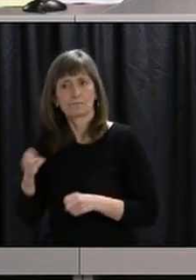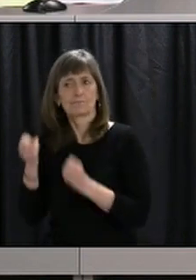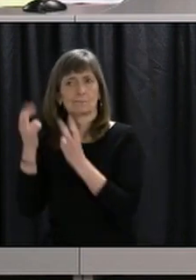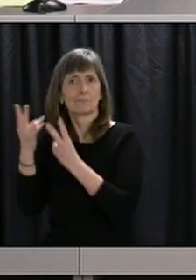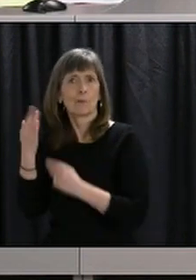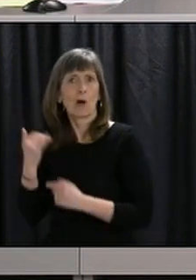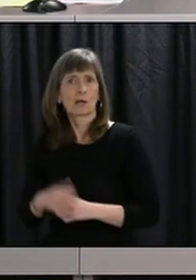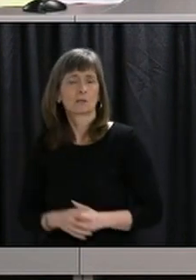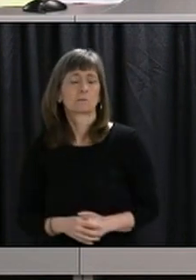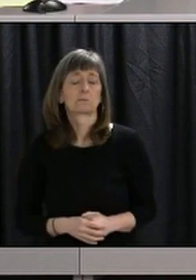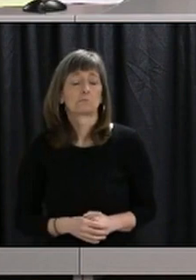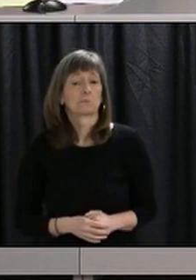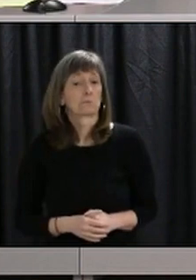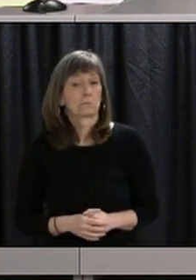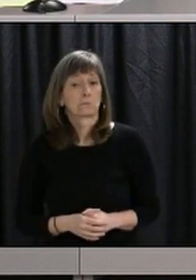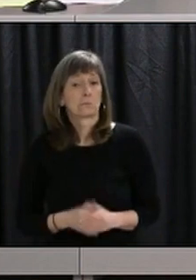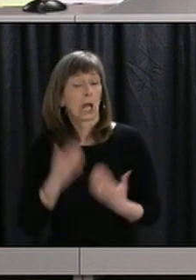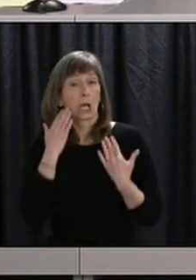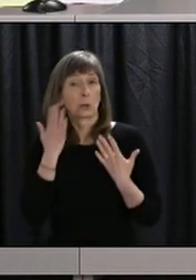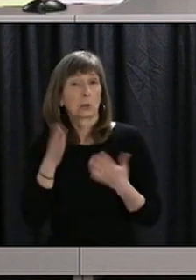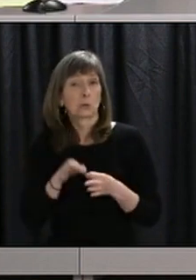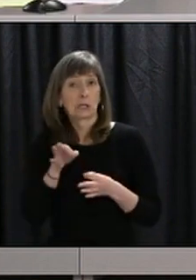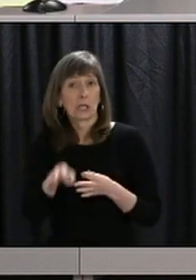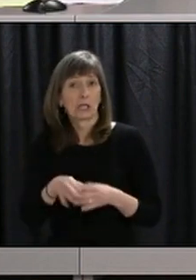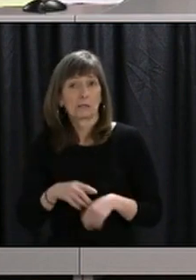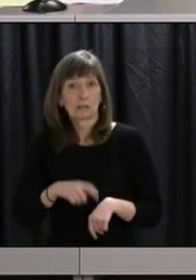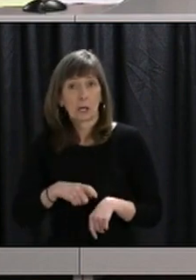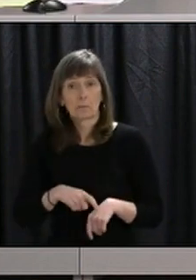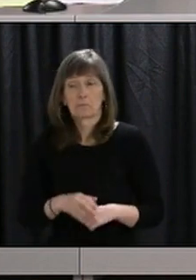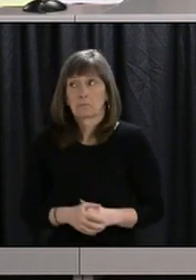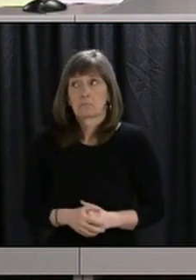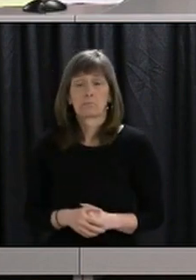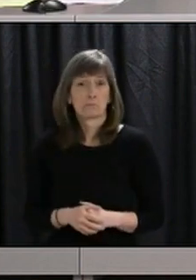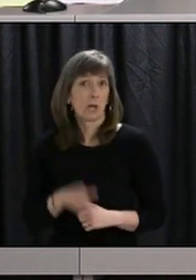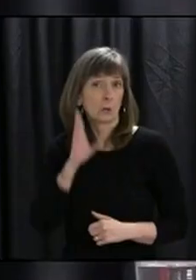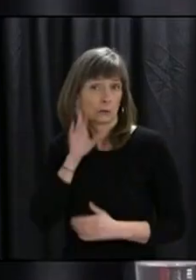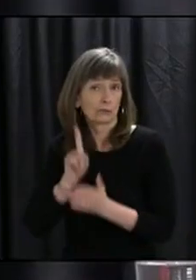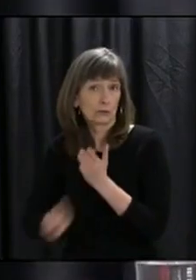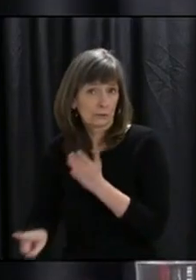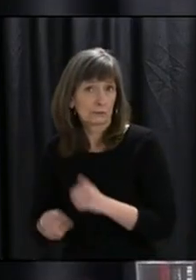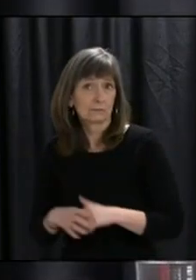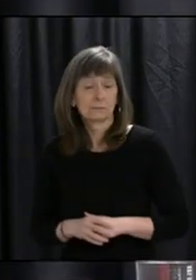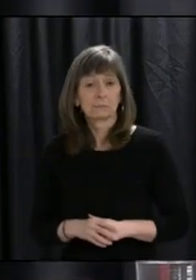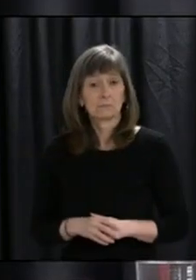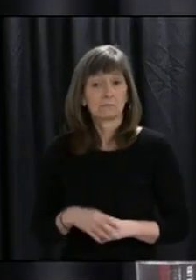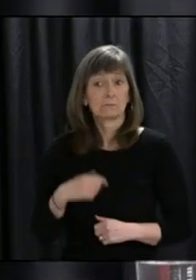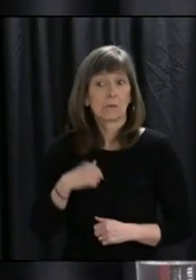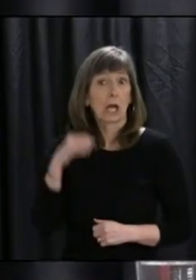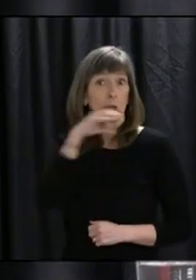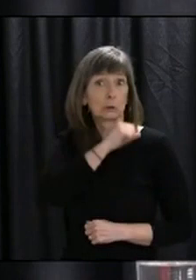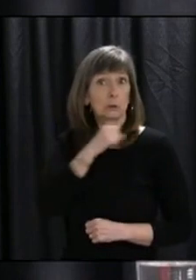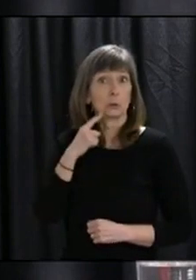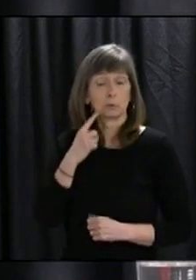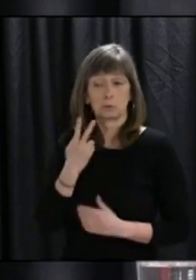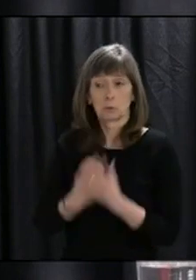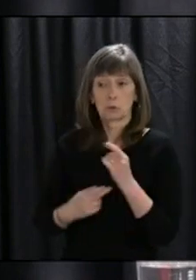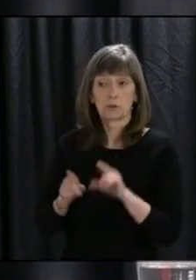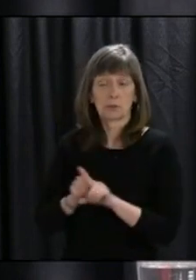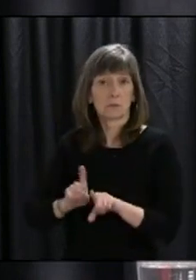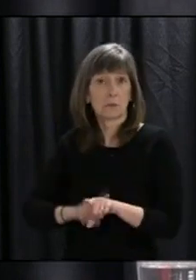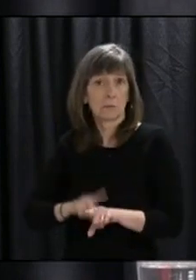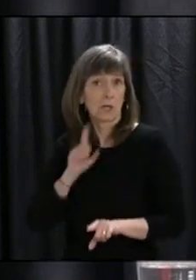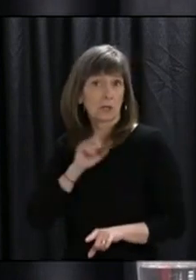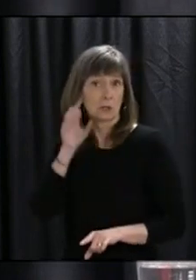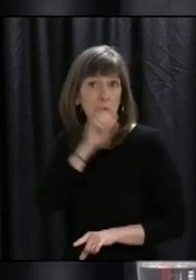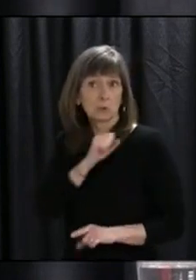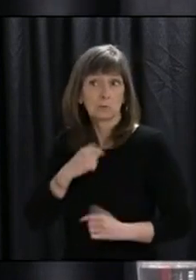I wasn't aware there had been a delay. We can certainly look at that. My assumption had been, and if it's wrong, I will deal with that and